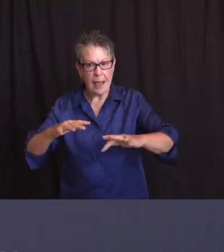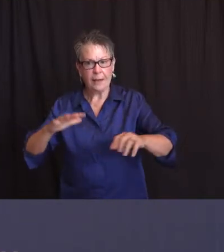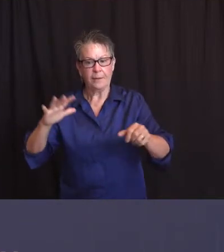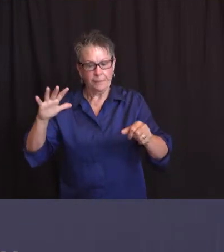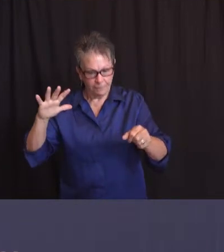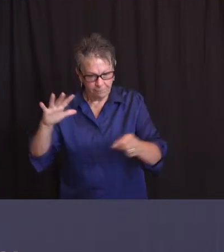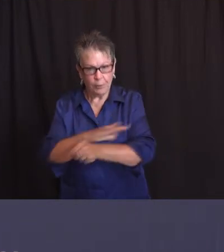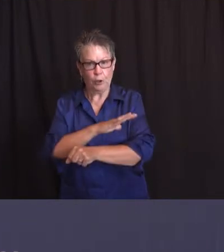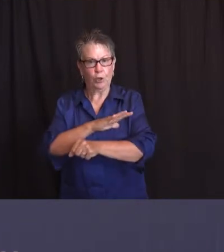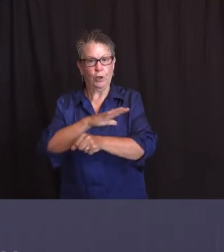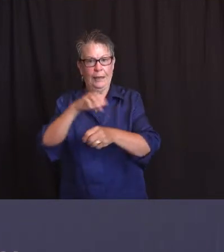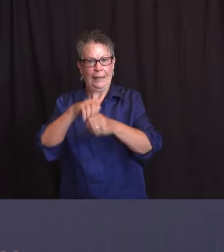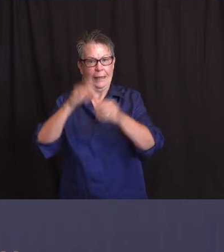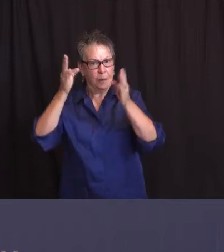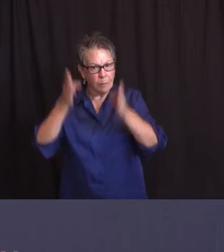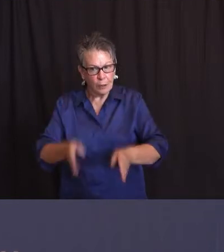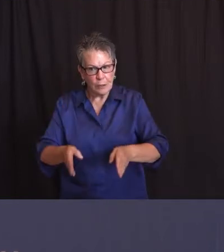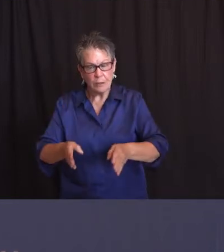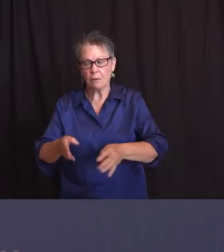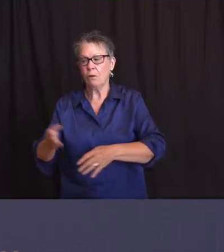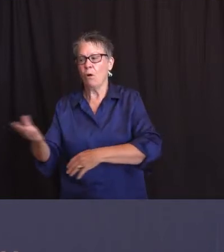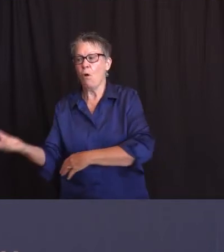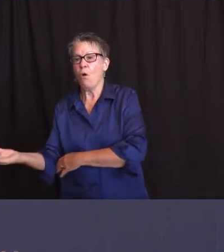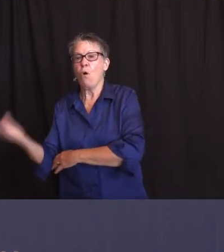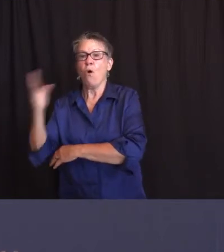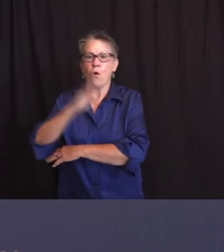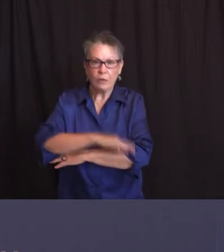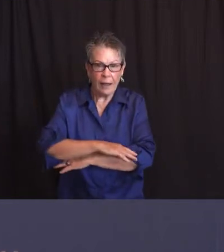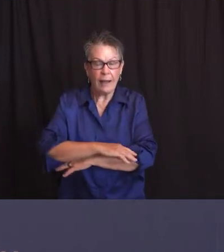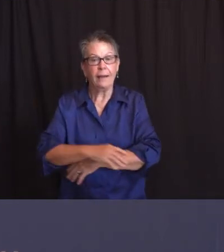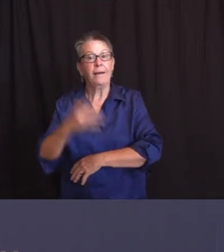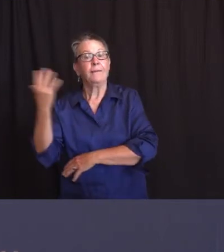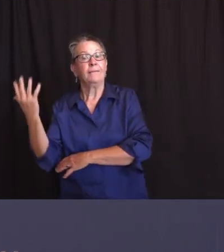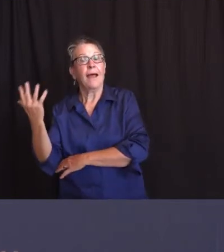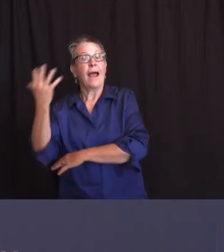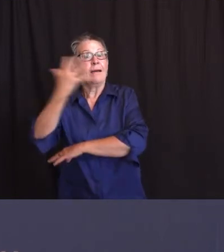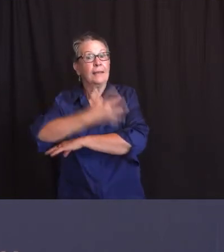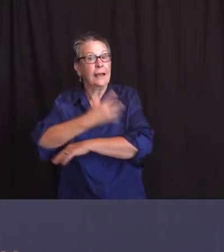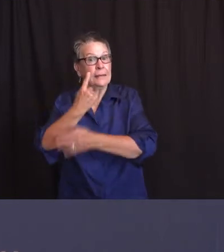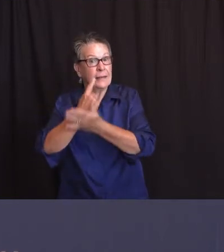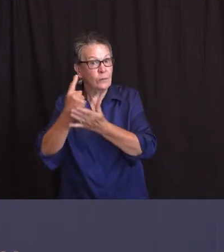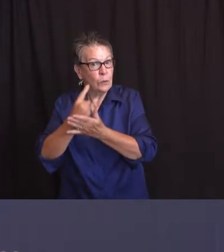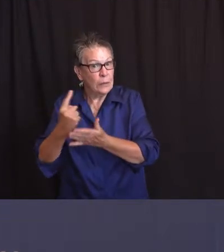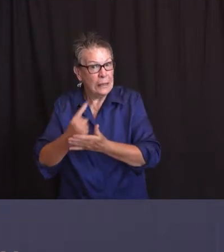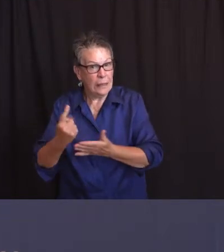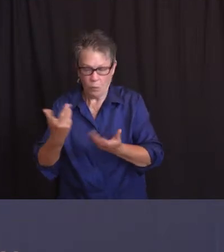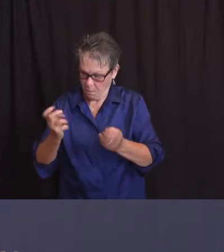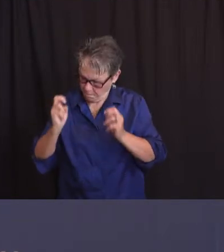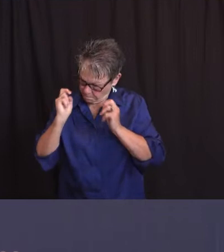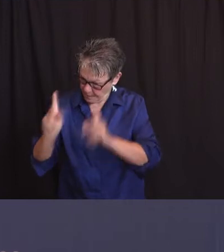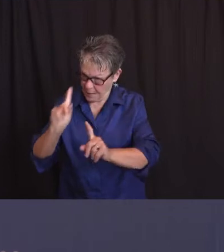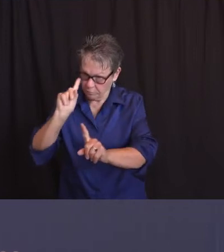days, as close to a normal school year as possible. We put out a very